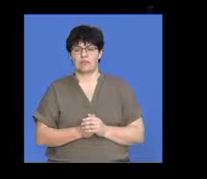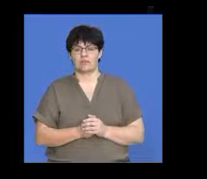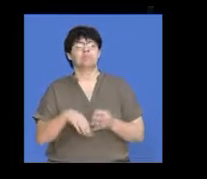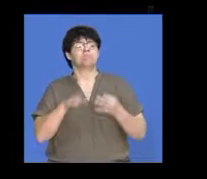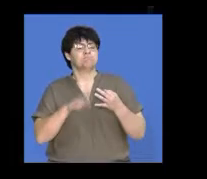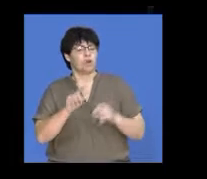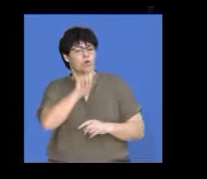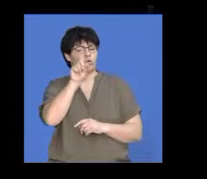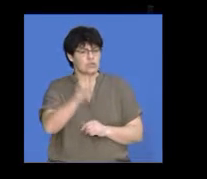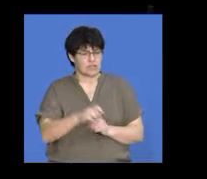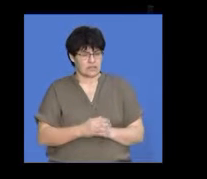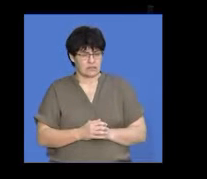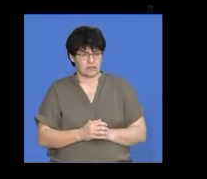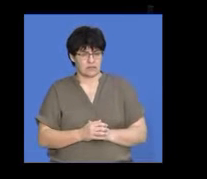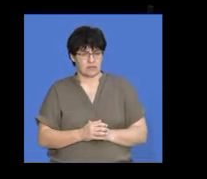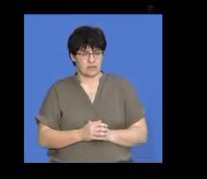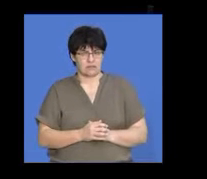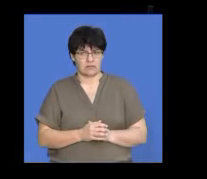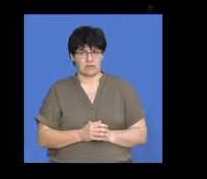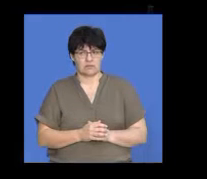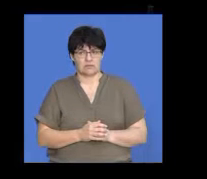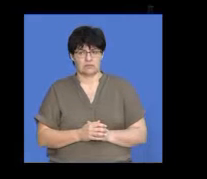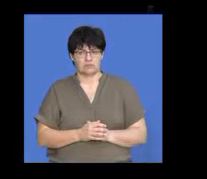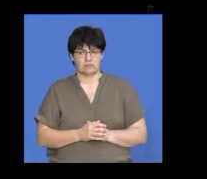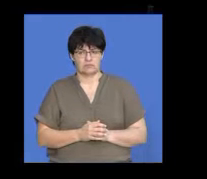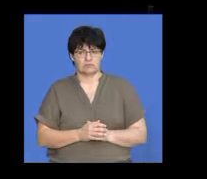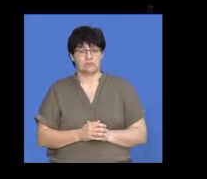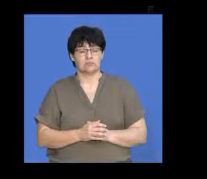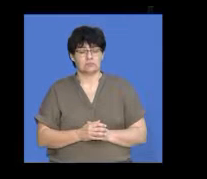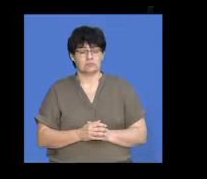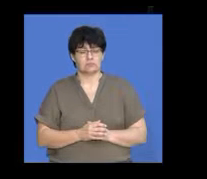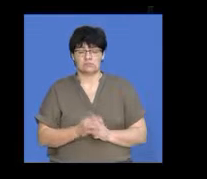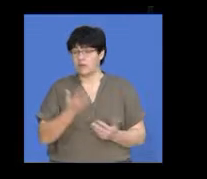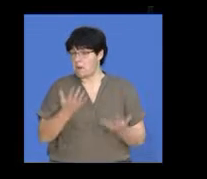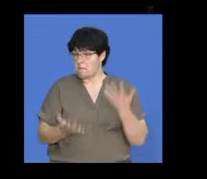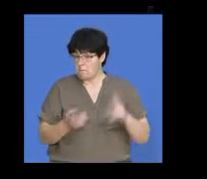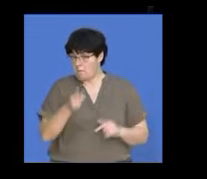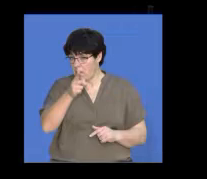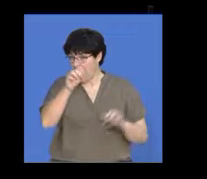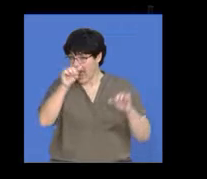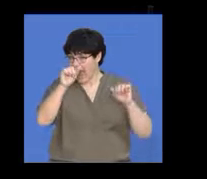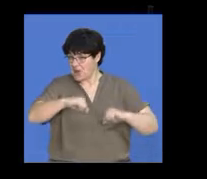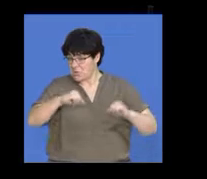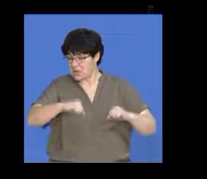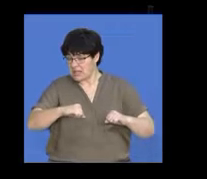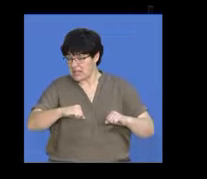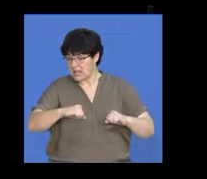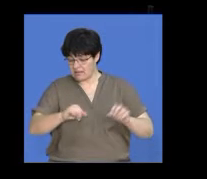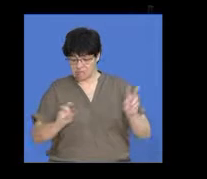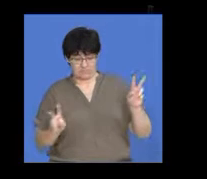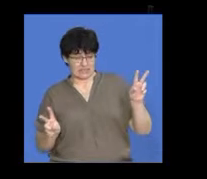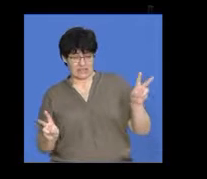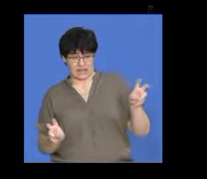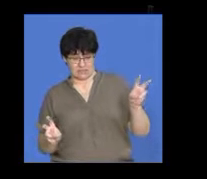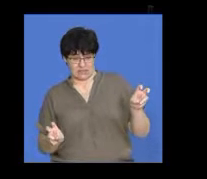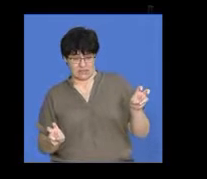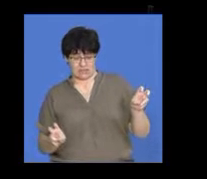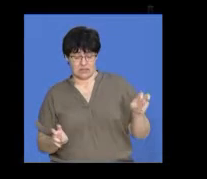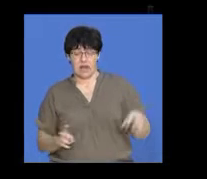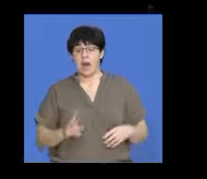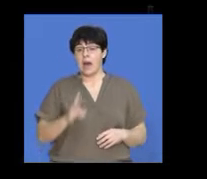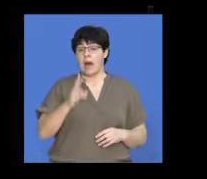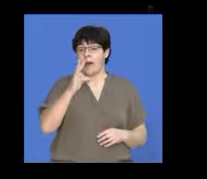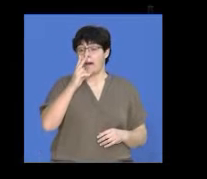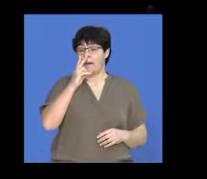question. Would you agree? Okay, I'm going to underline, would you agree with the statement that the Black